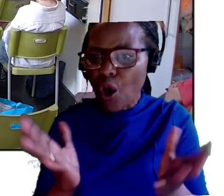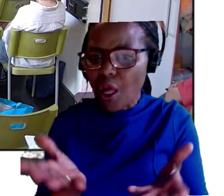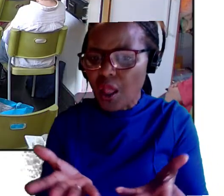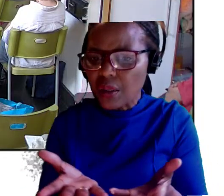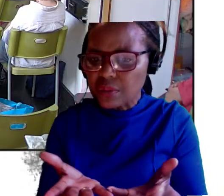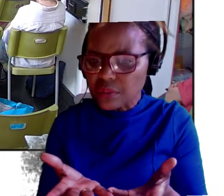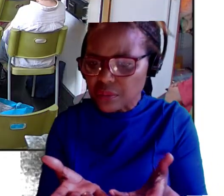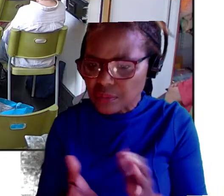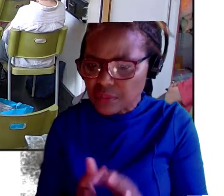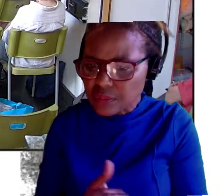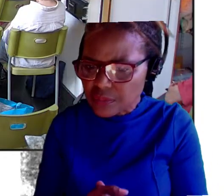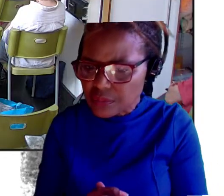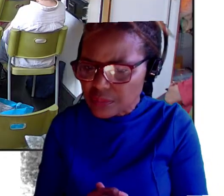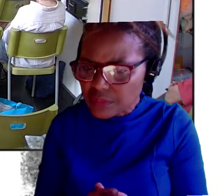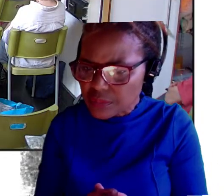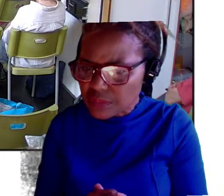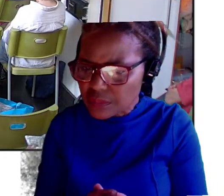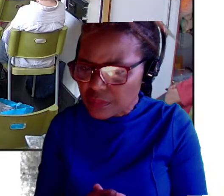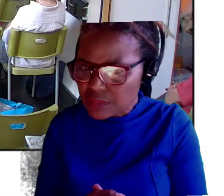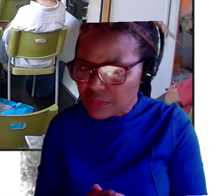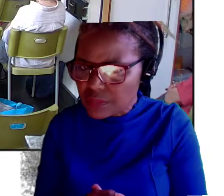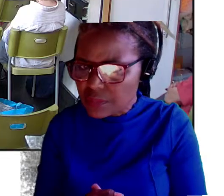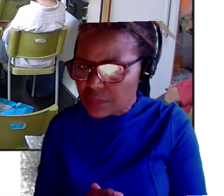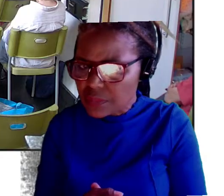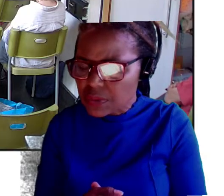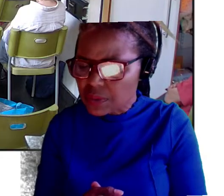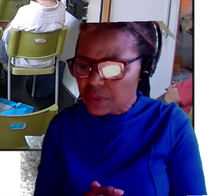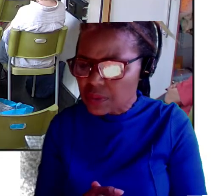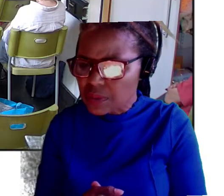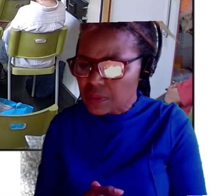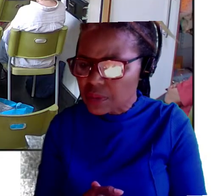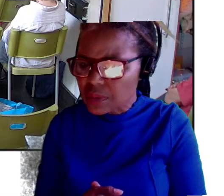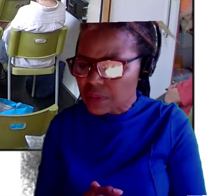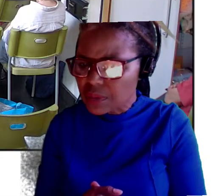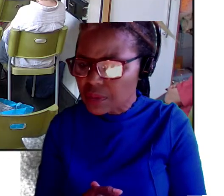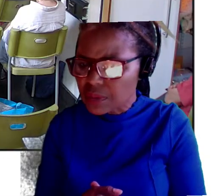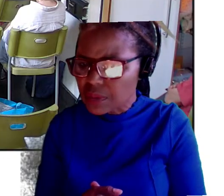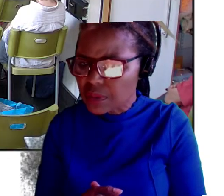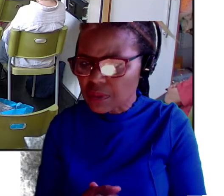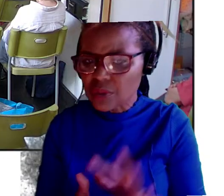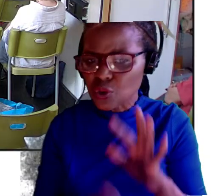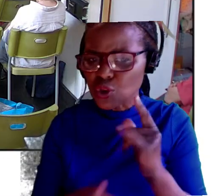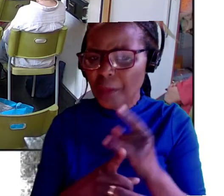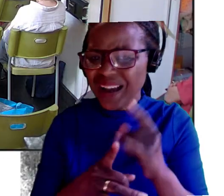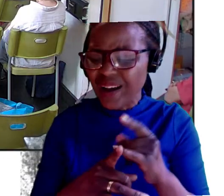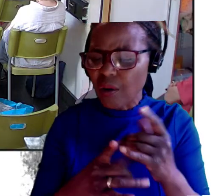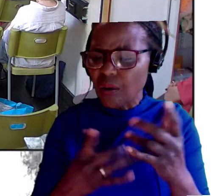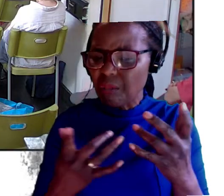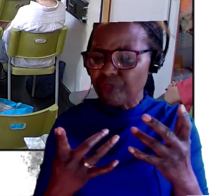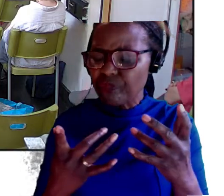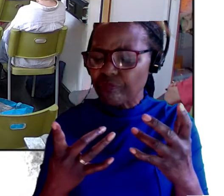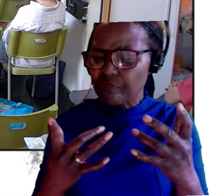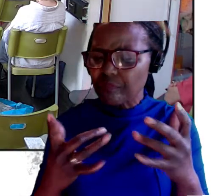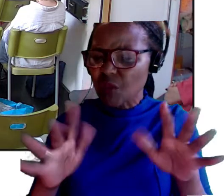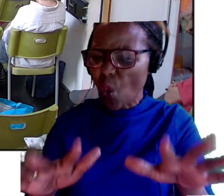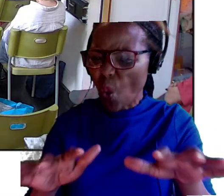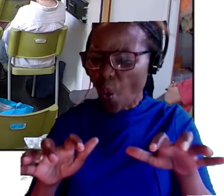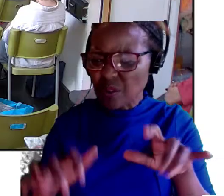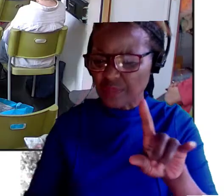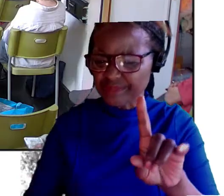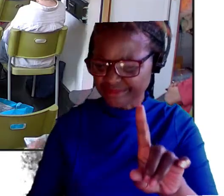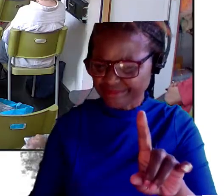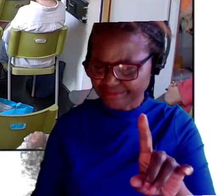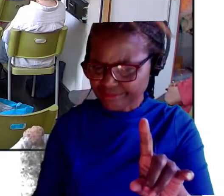lot of exposition, but just launching the audience into a situation which Just go on, we'll get it. they